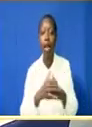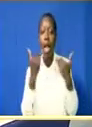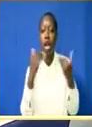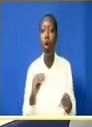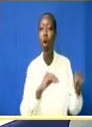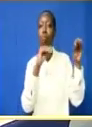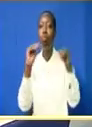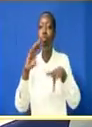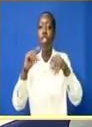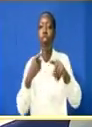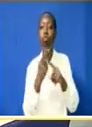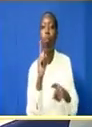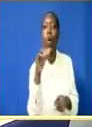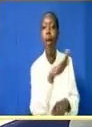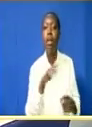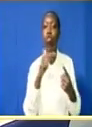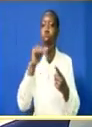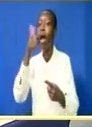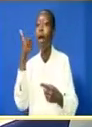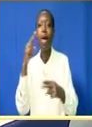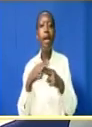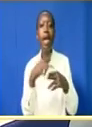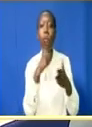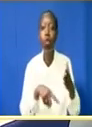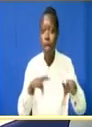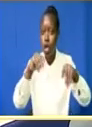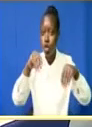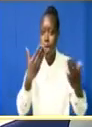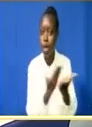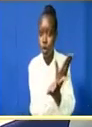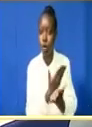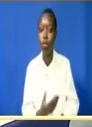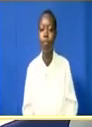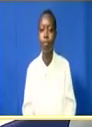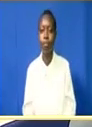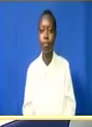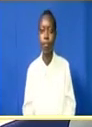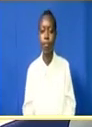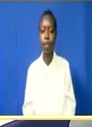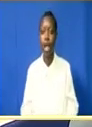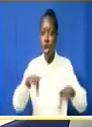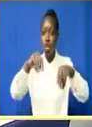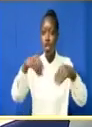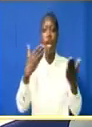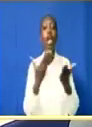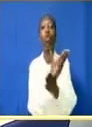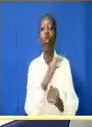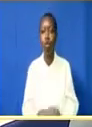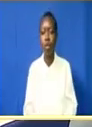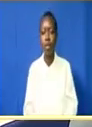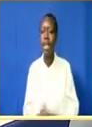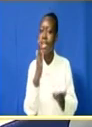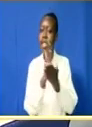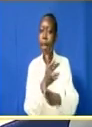one place to another. Okay. That one we called it erosion. Yes. Being erosion, what are some of the